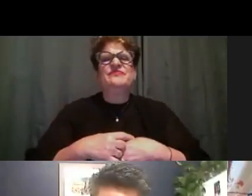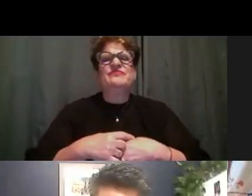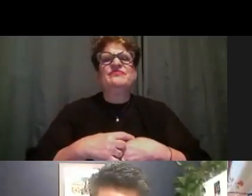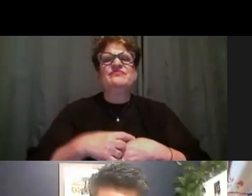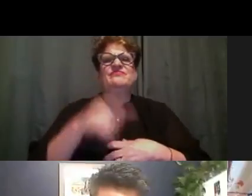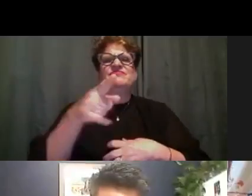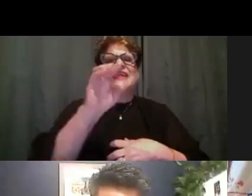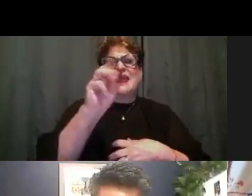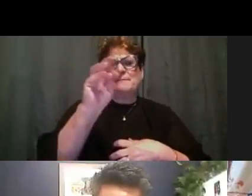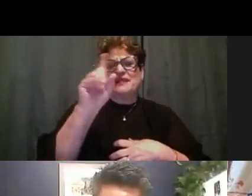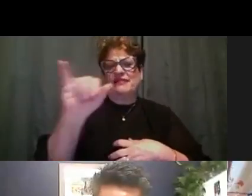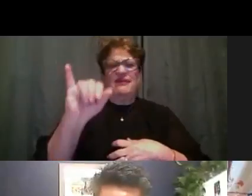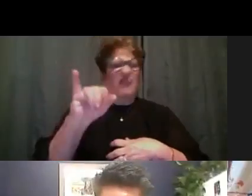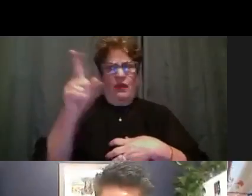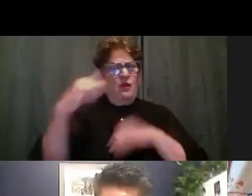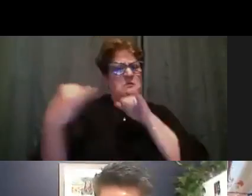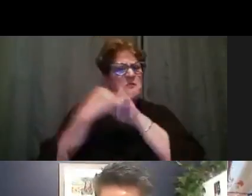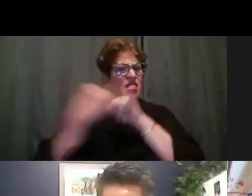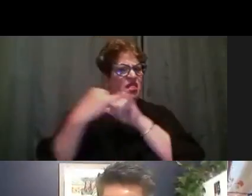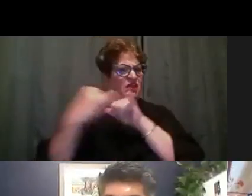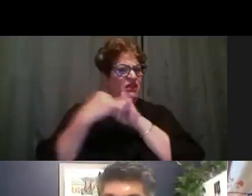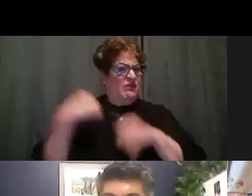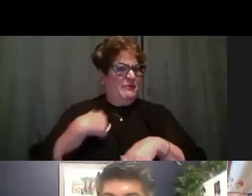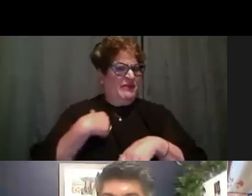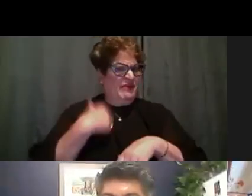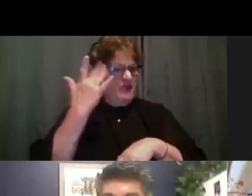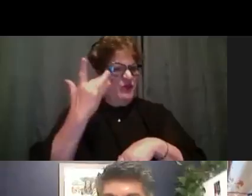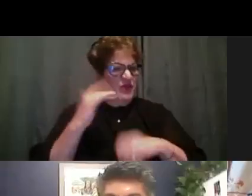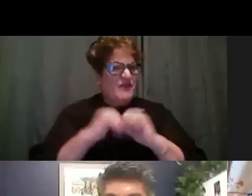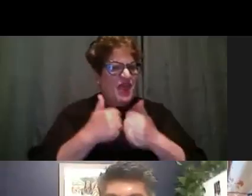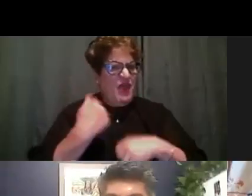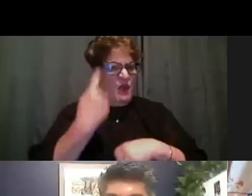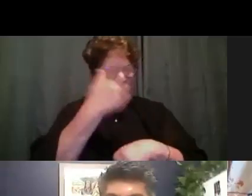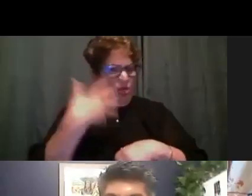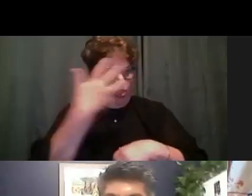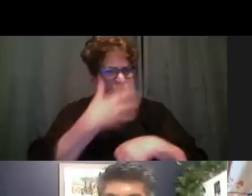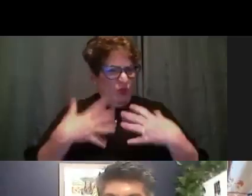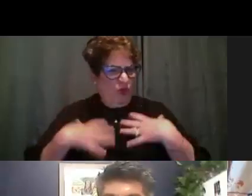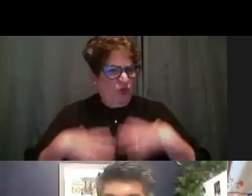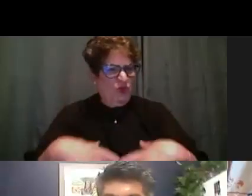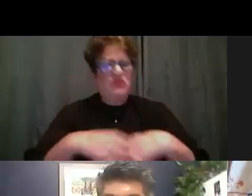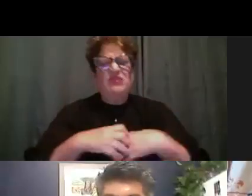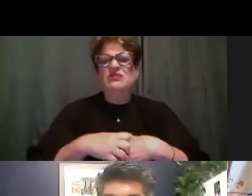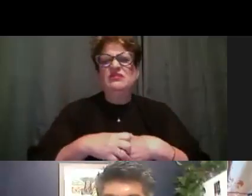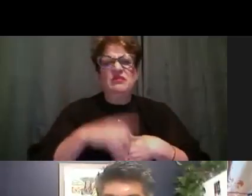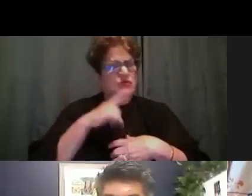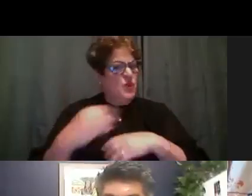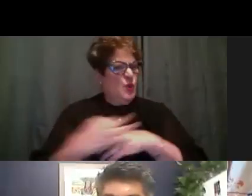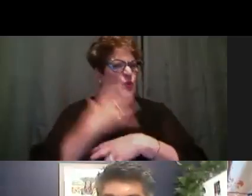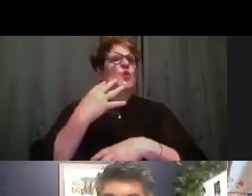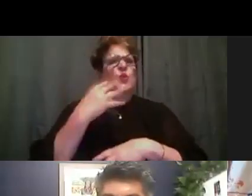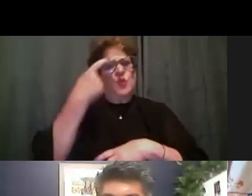was bullied a lot for my appearance, and it really affected me as I became an